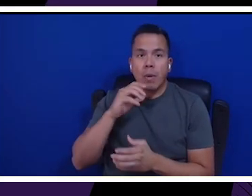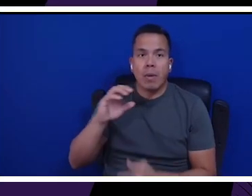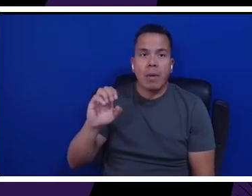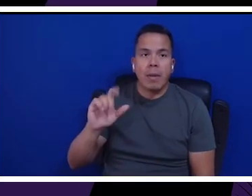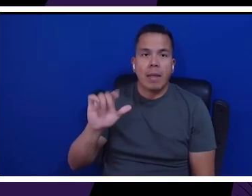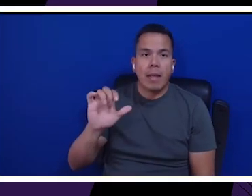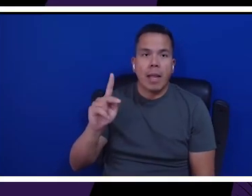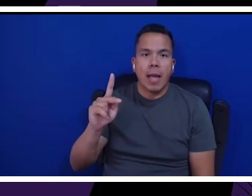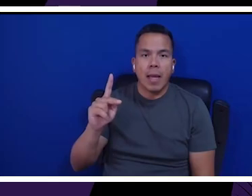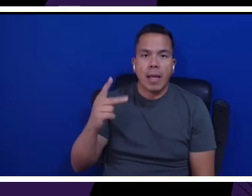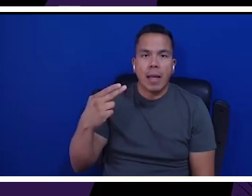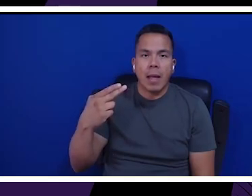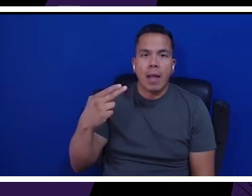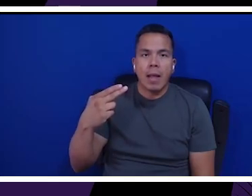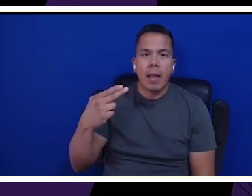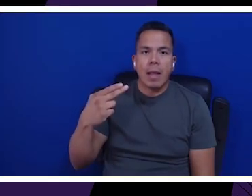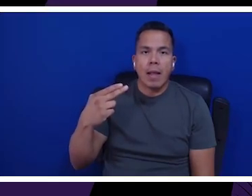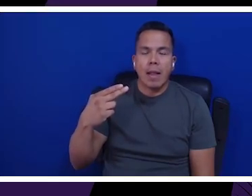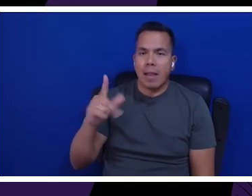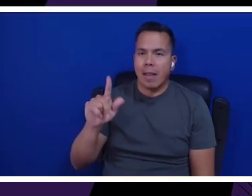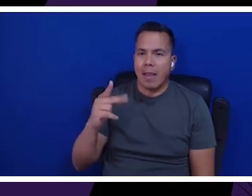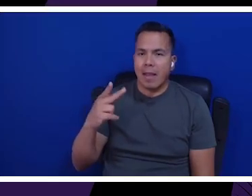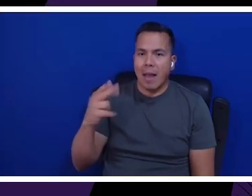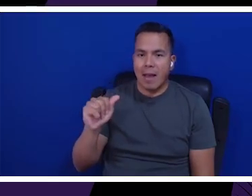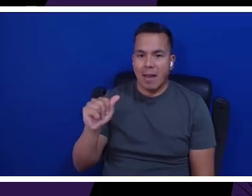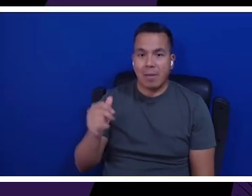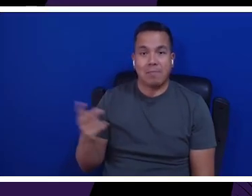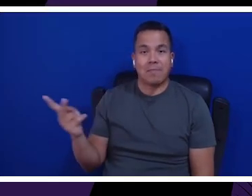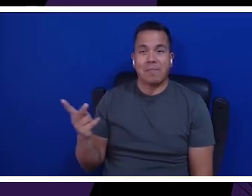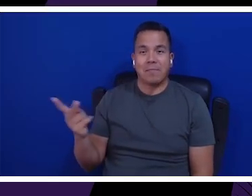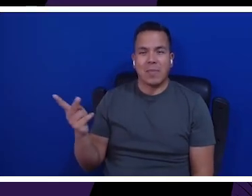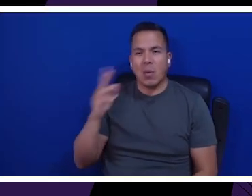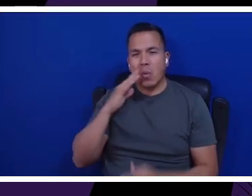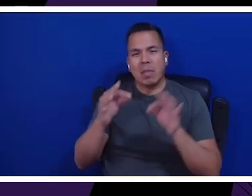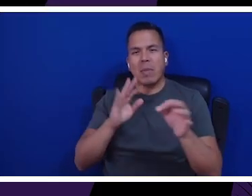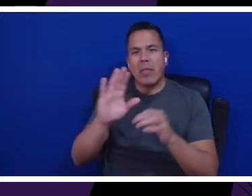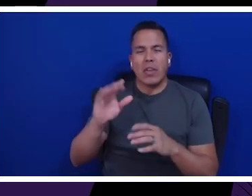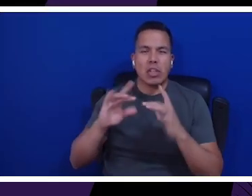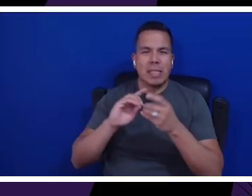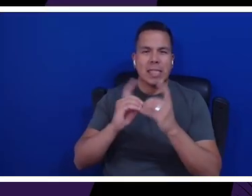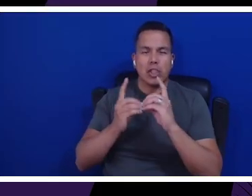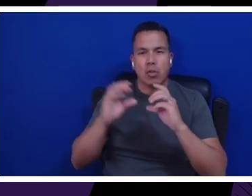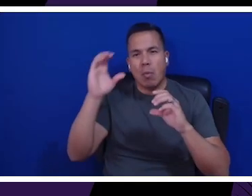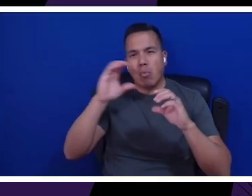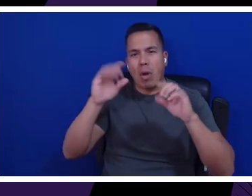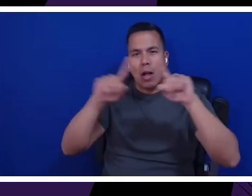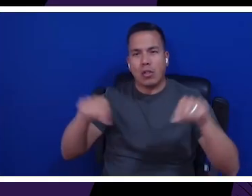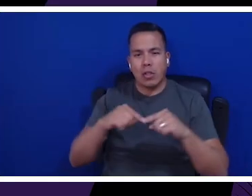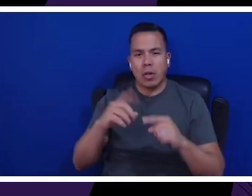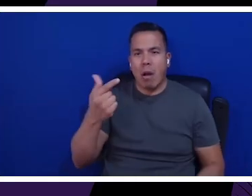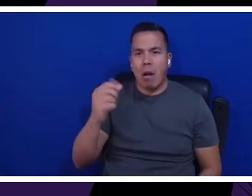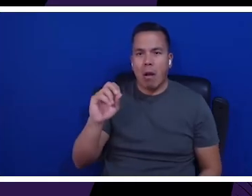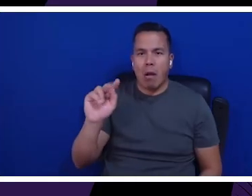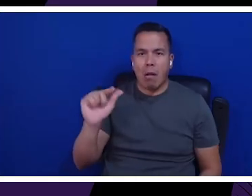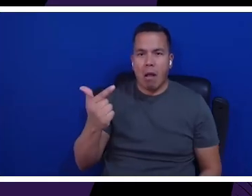is Fame and Kang. They will demonstrate how their browser-based digital Gong ensemble creates shared agency through